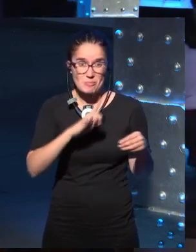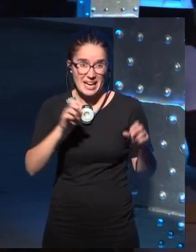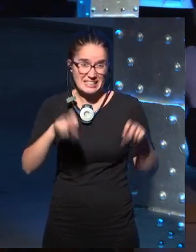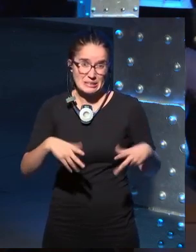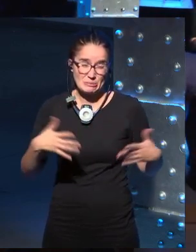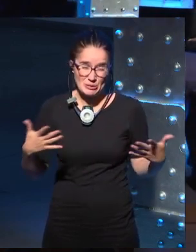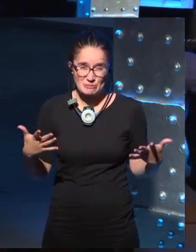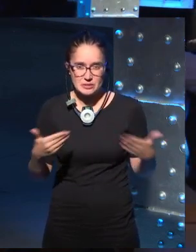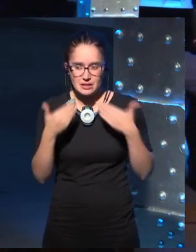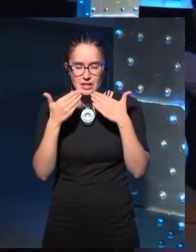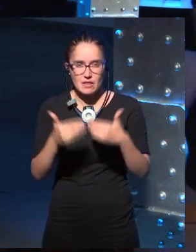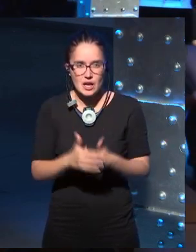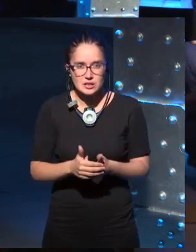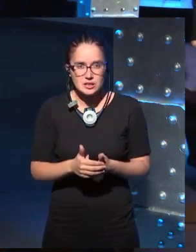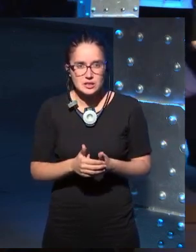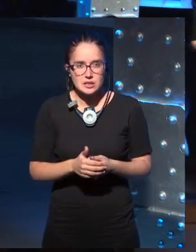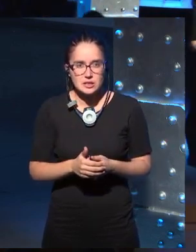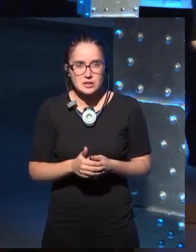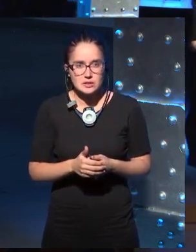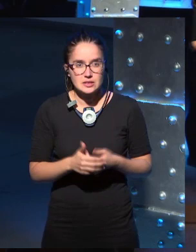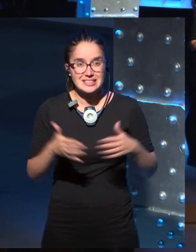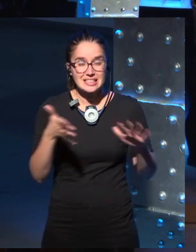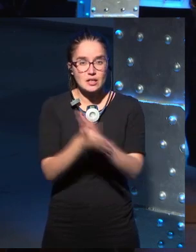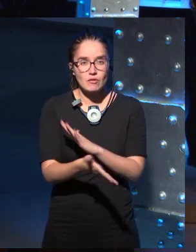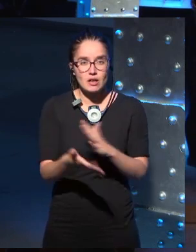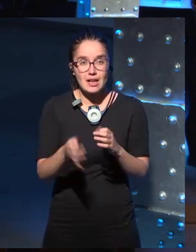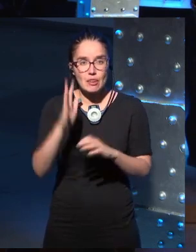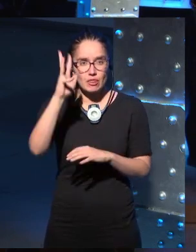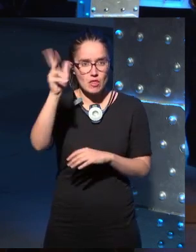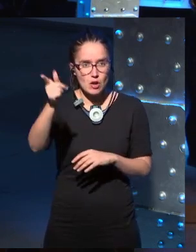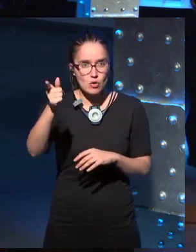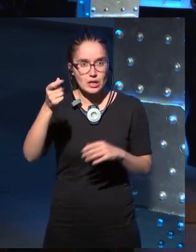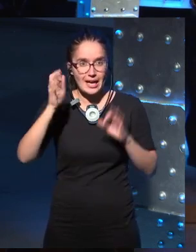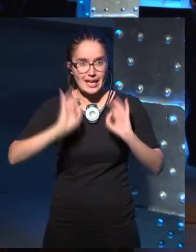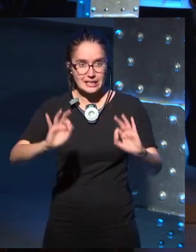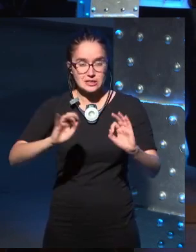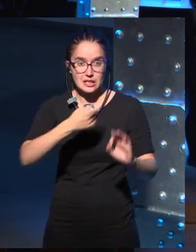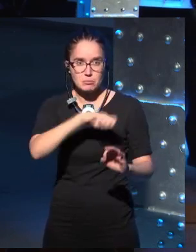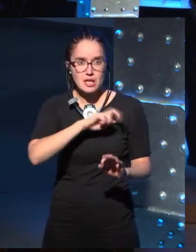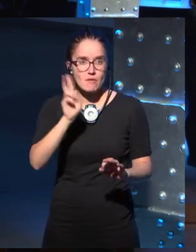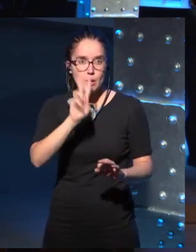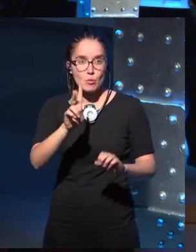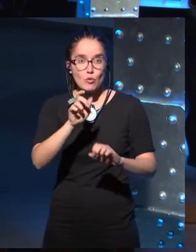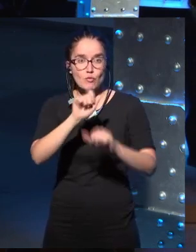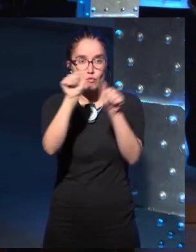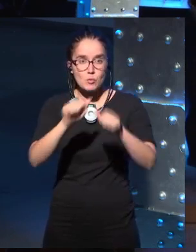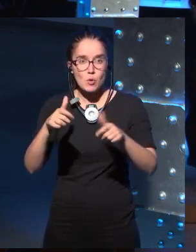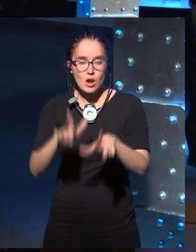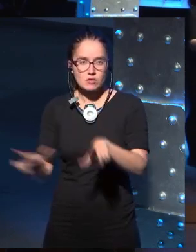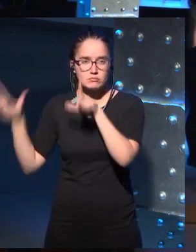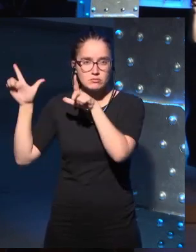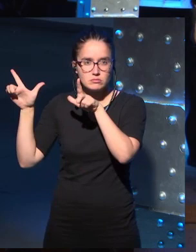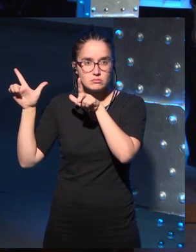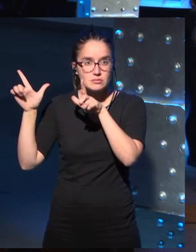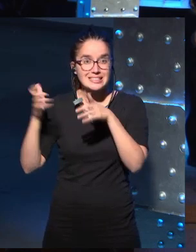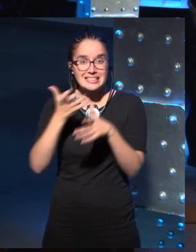Thank you. Which means that the sky you see from Spain, as I said, is this part. If you've ever been to the